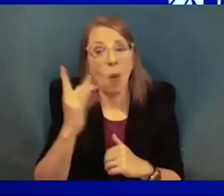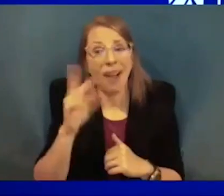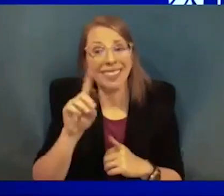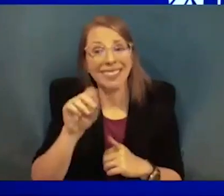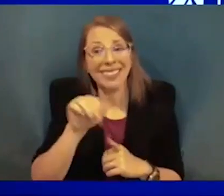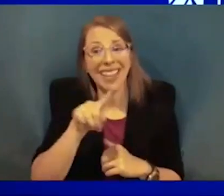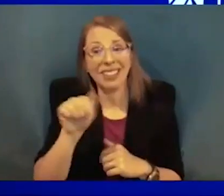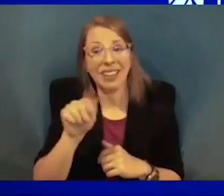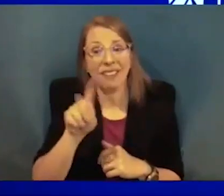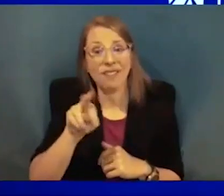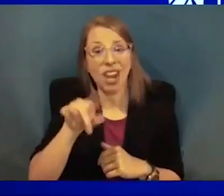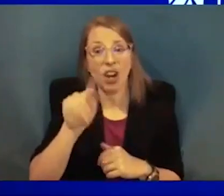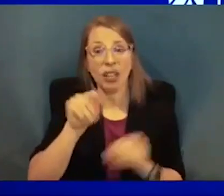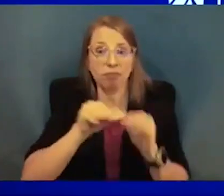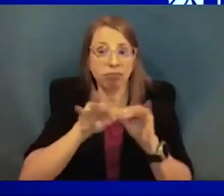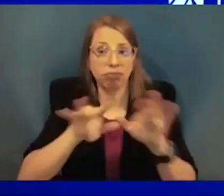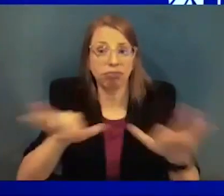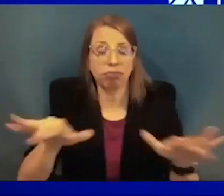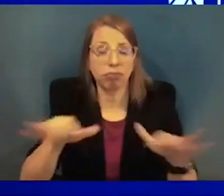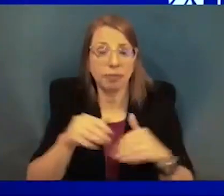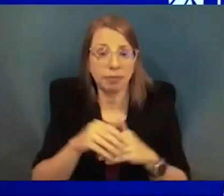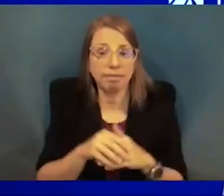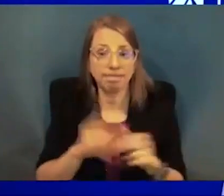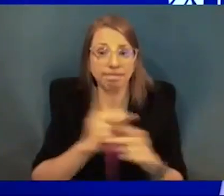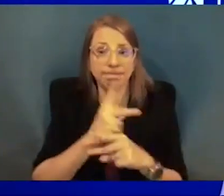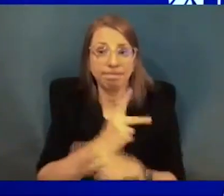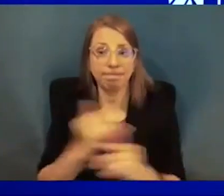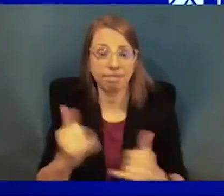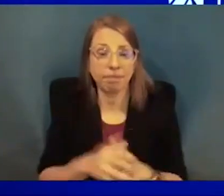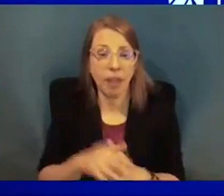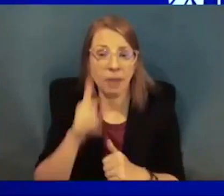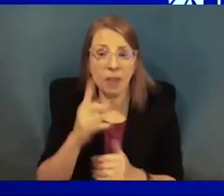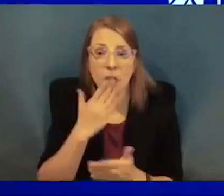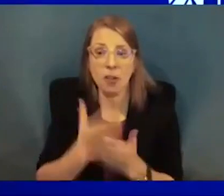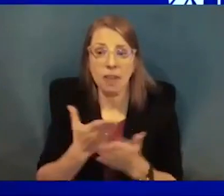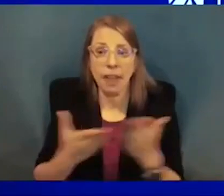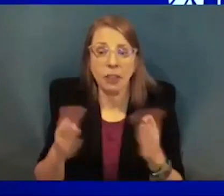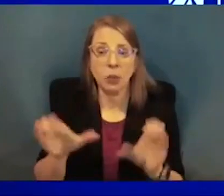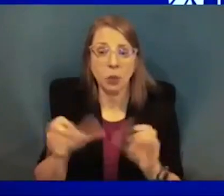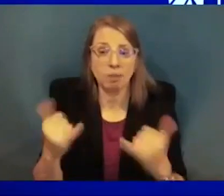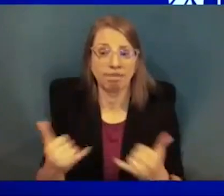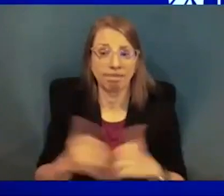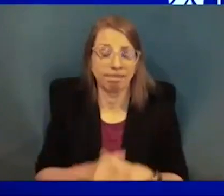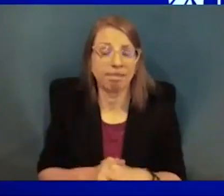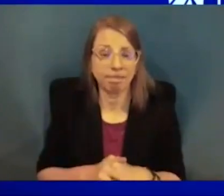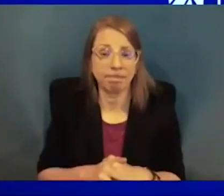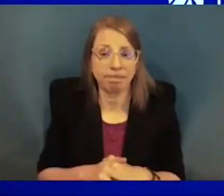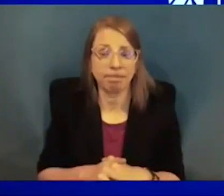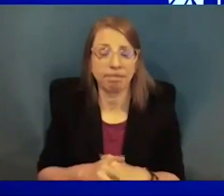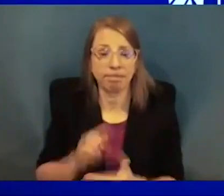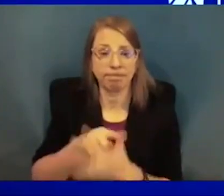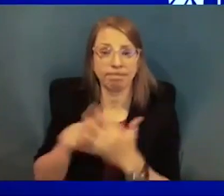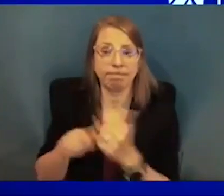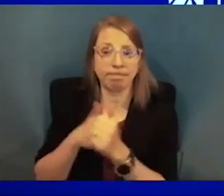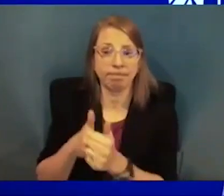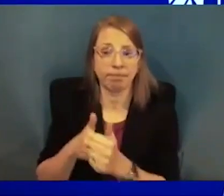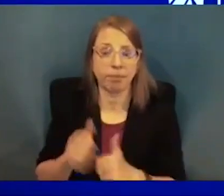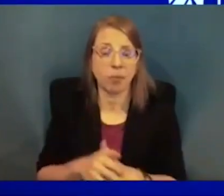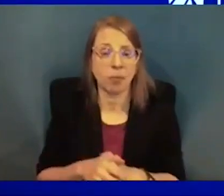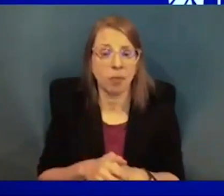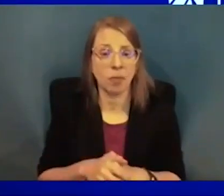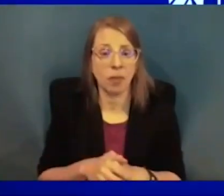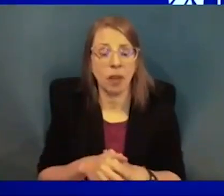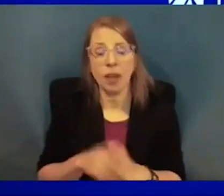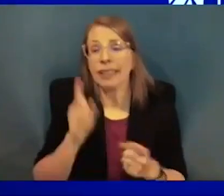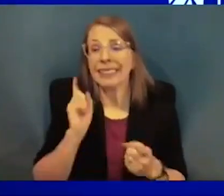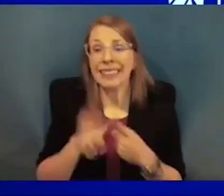variant, it is probably a good thing to do at this point in time until we can really nail down what is going on, what are the